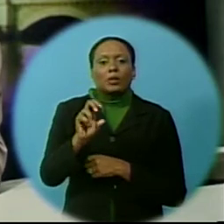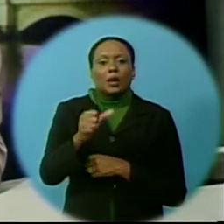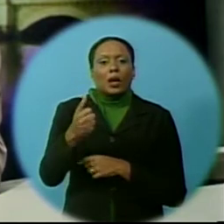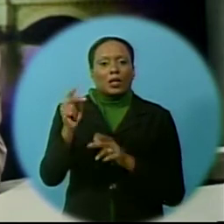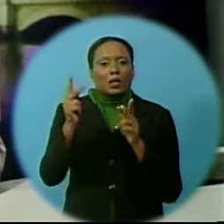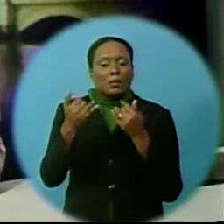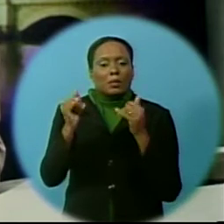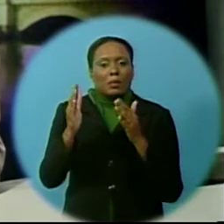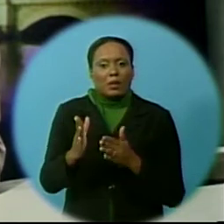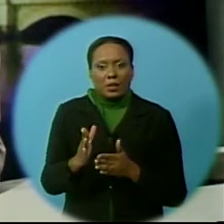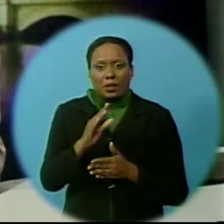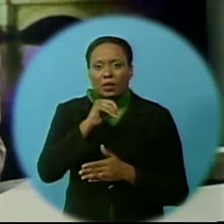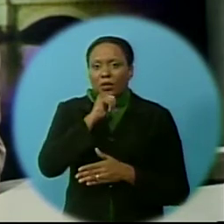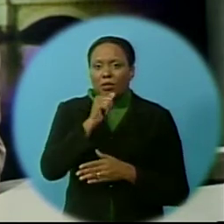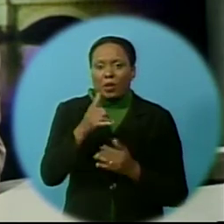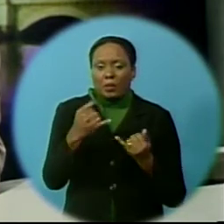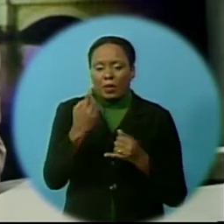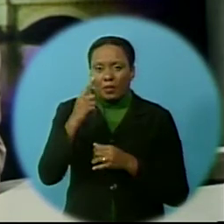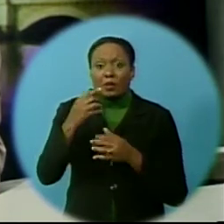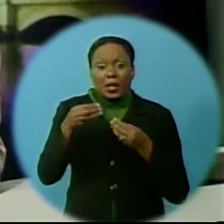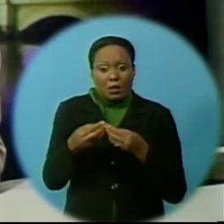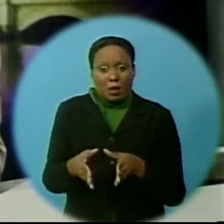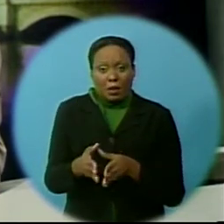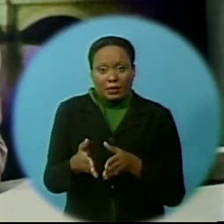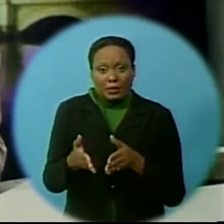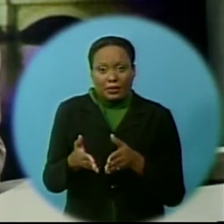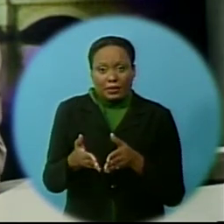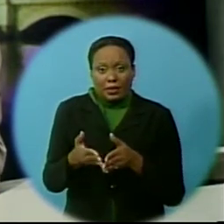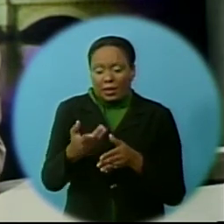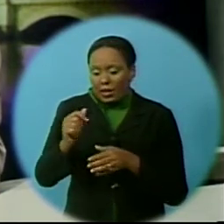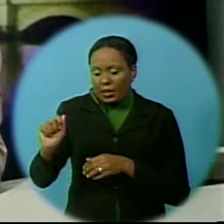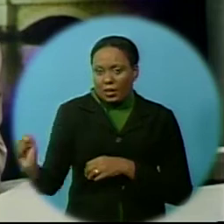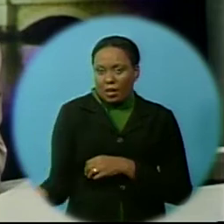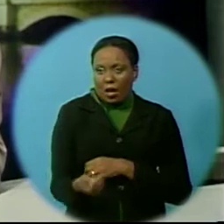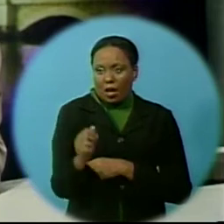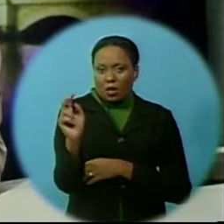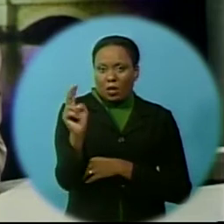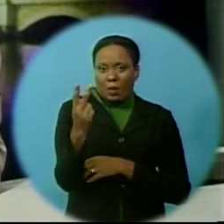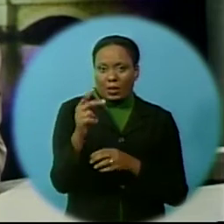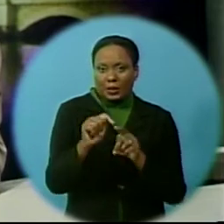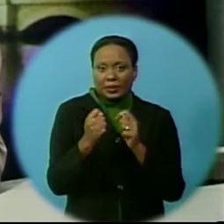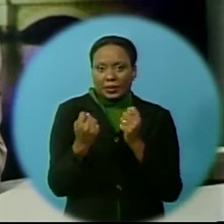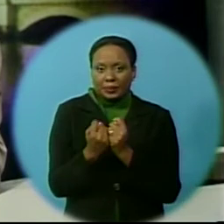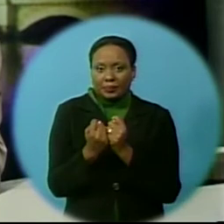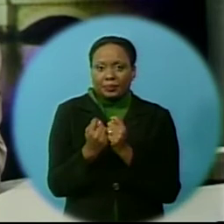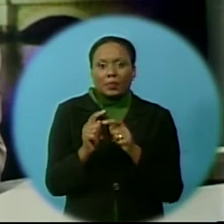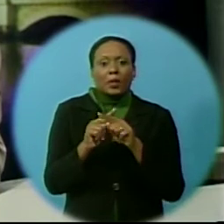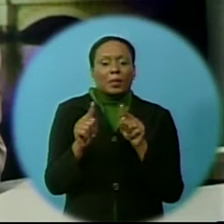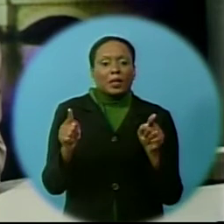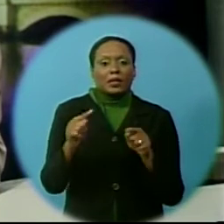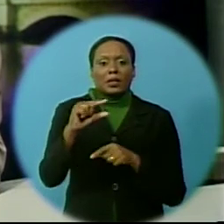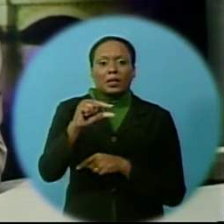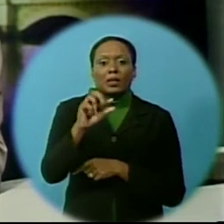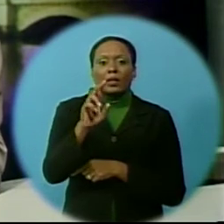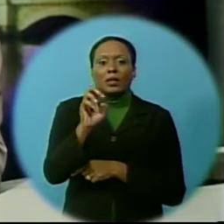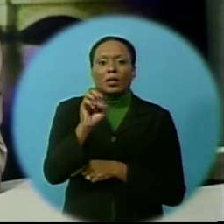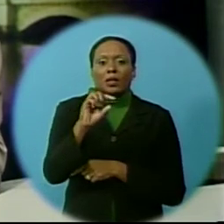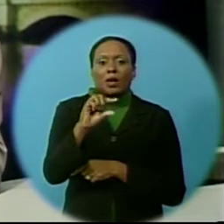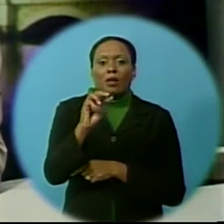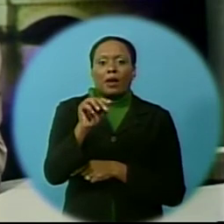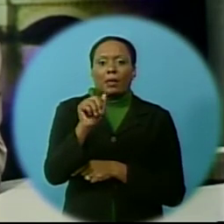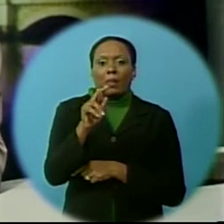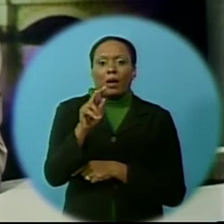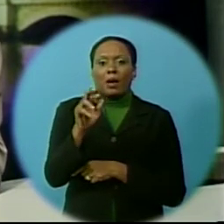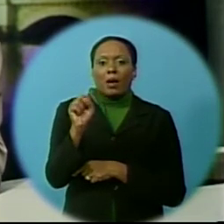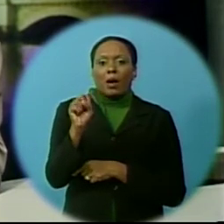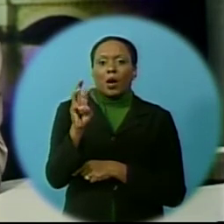in the men's tennis doubles to Roberto Maitin and David Soto of Venezuela 7-6, 2-6, 10-7. However,